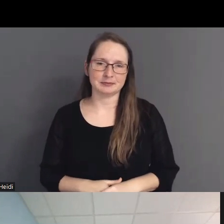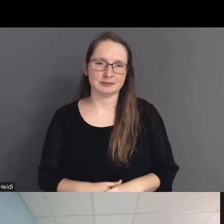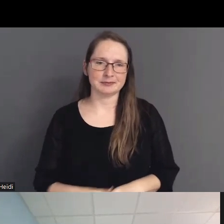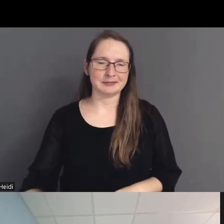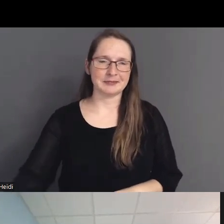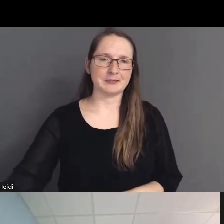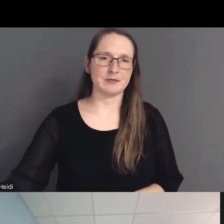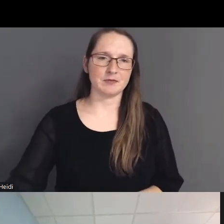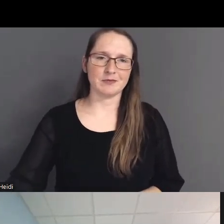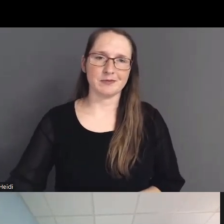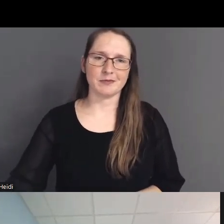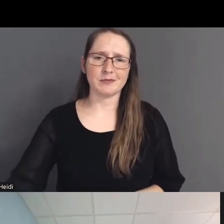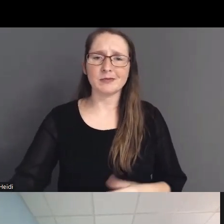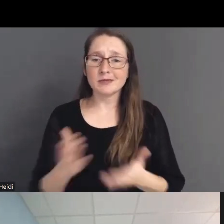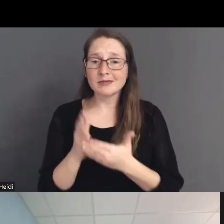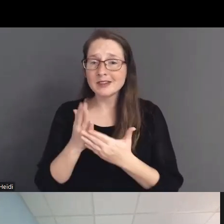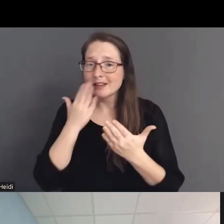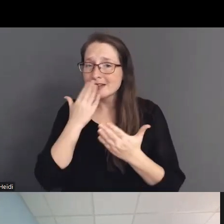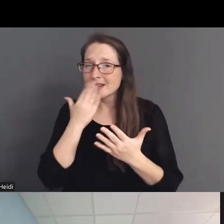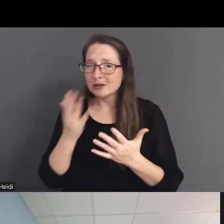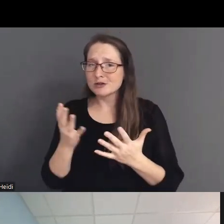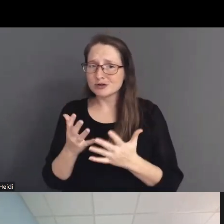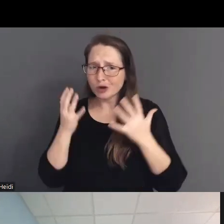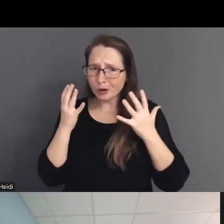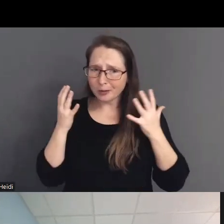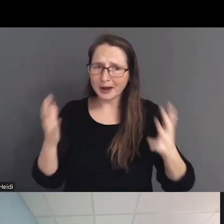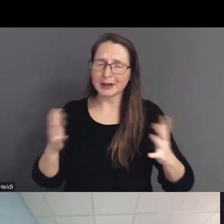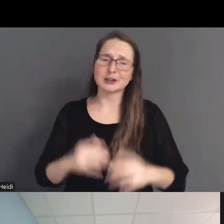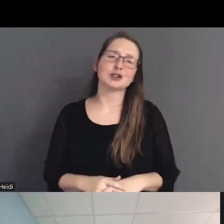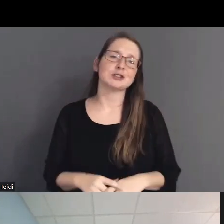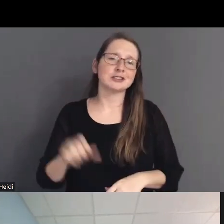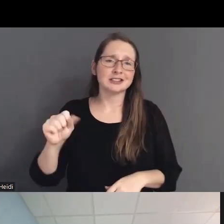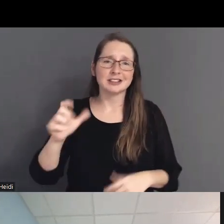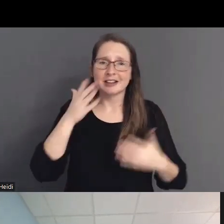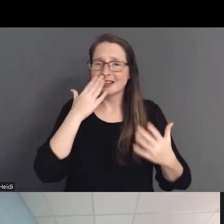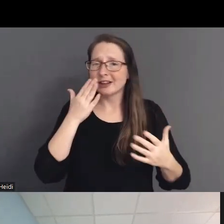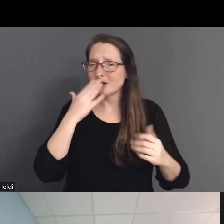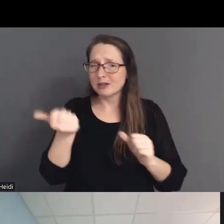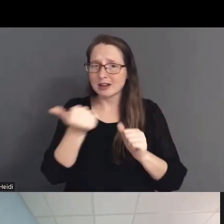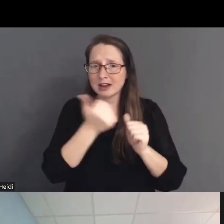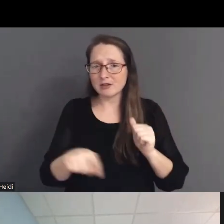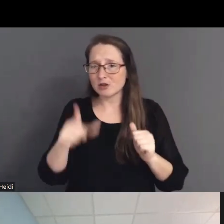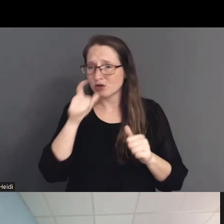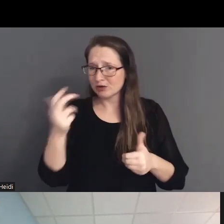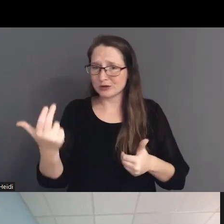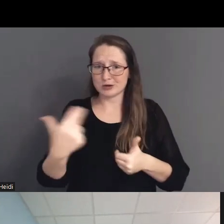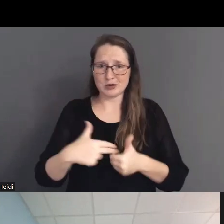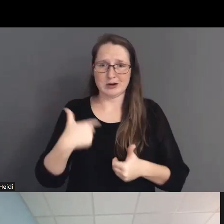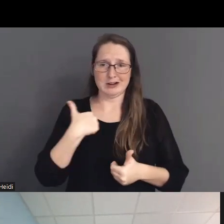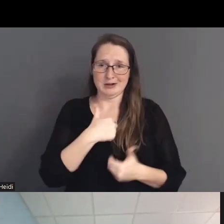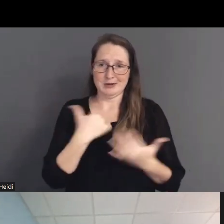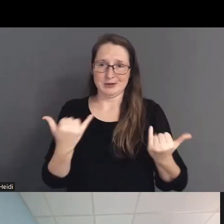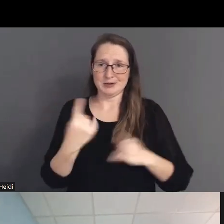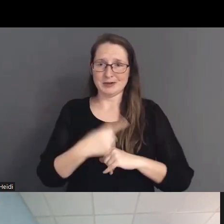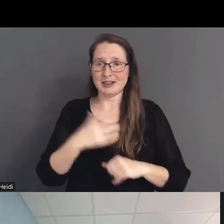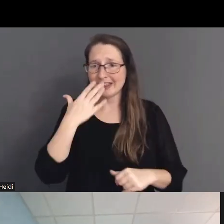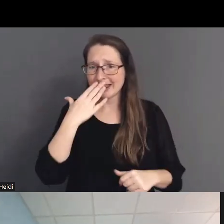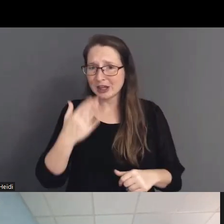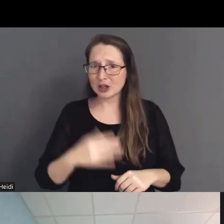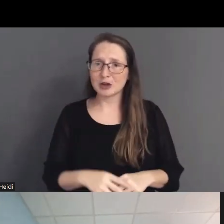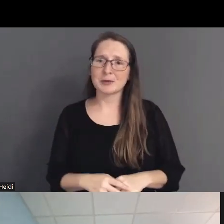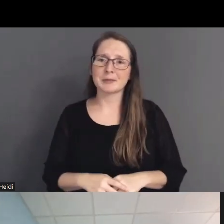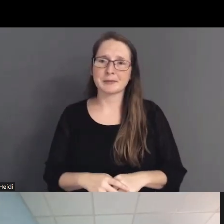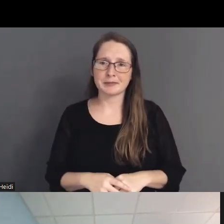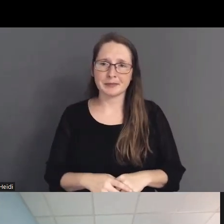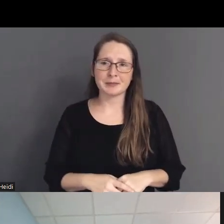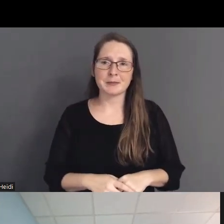All right. Thank you so much, Raquel. And thank you everybody who is joining us today.